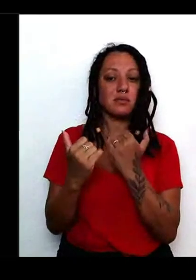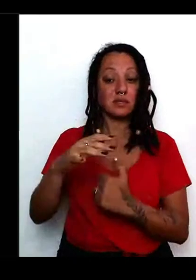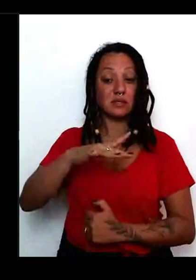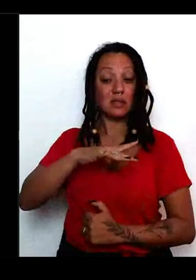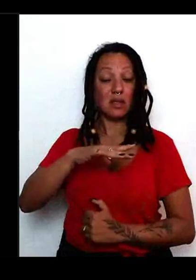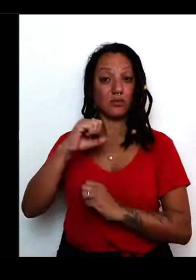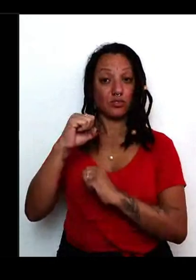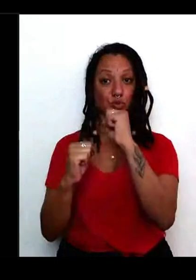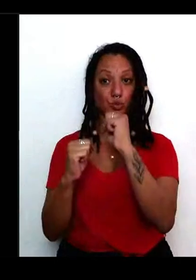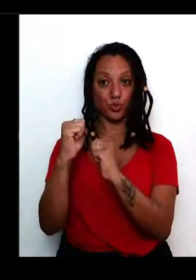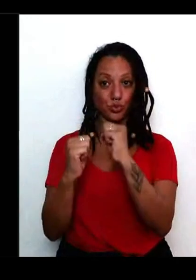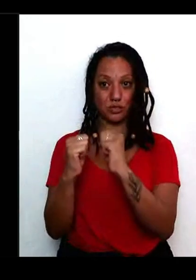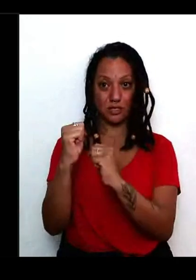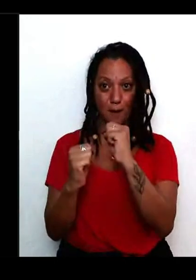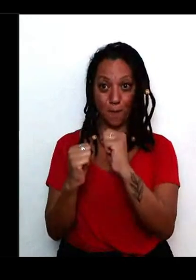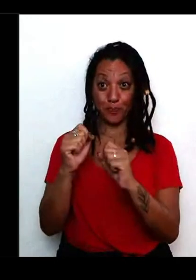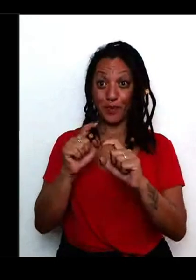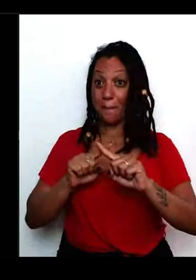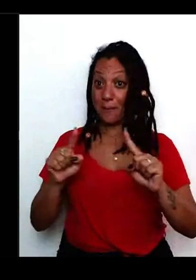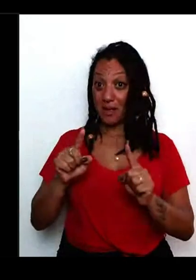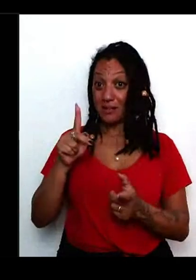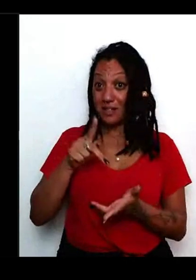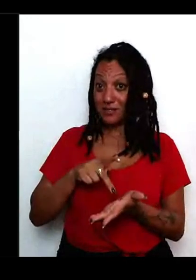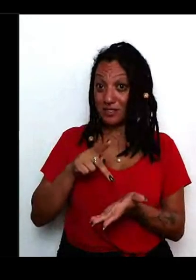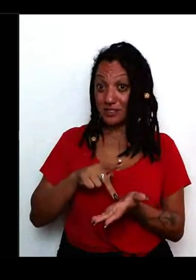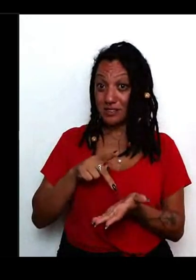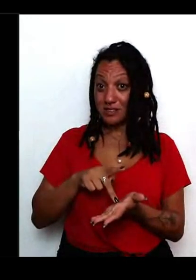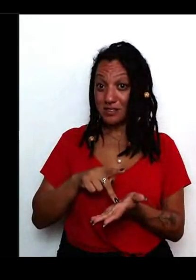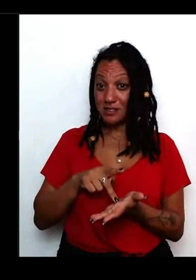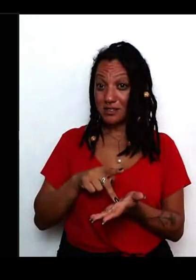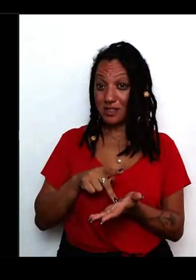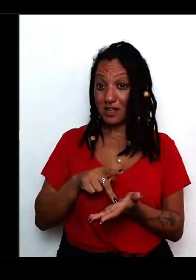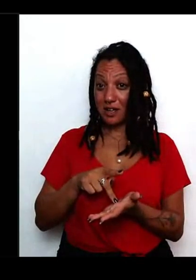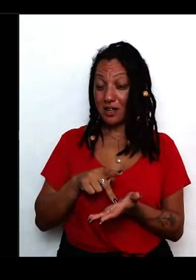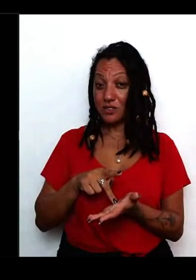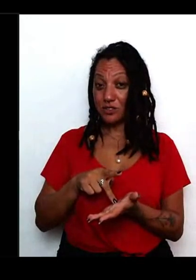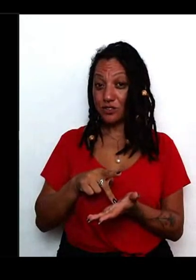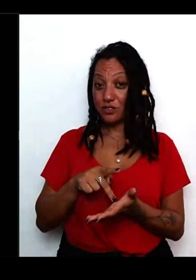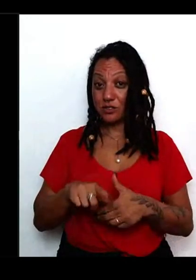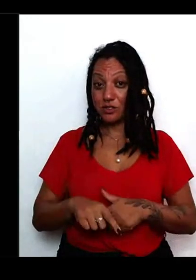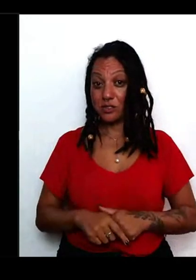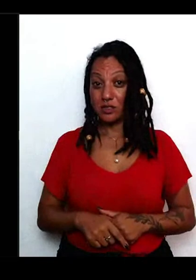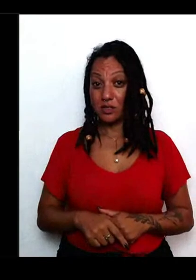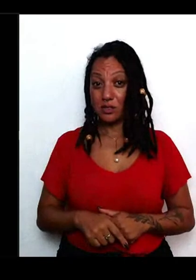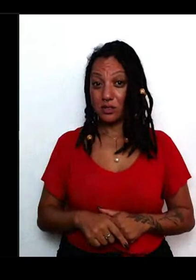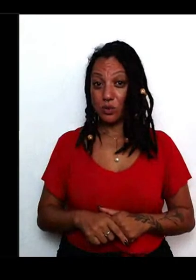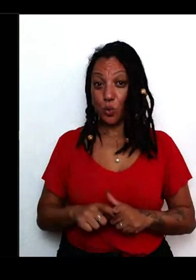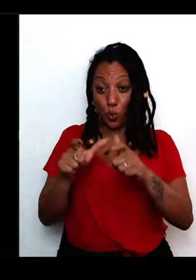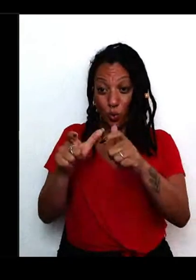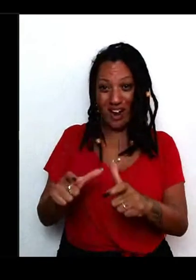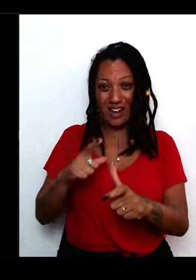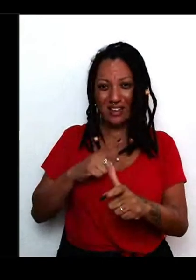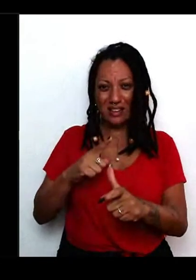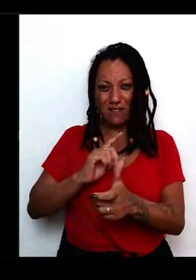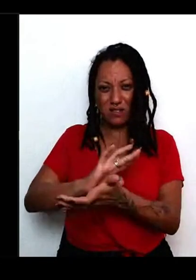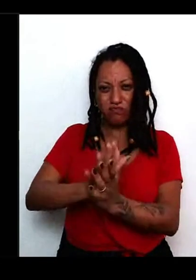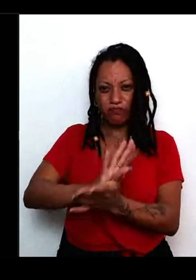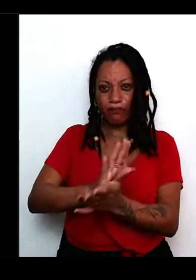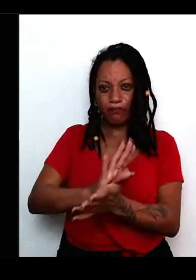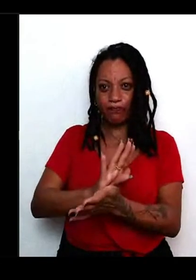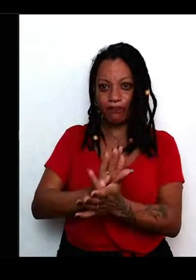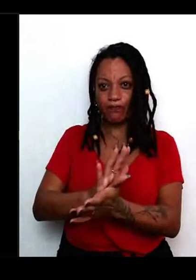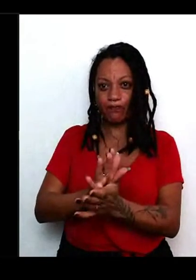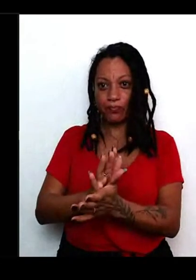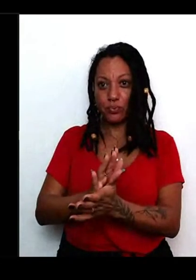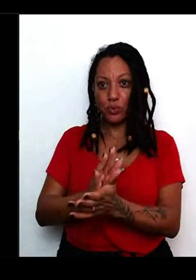extermination site uh instead of processing pigs which were the first things